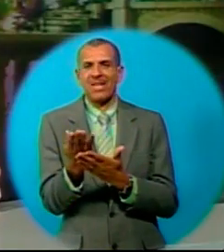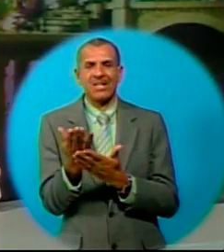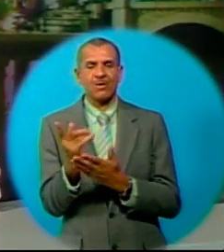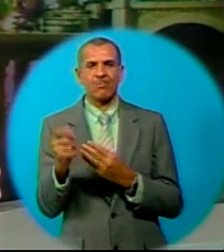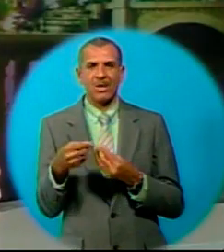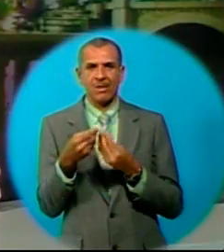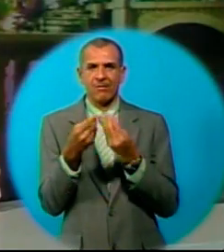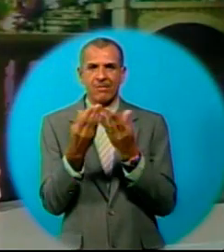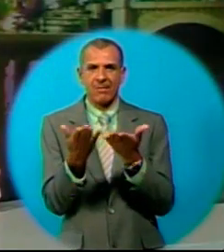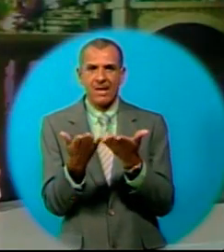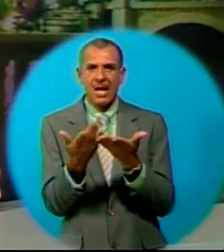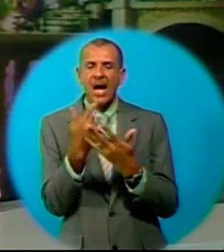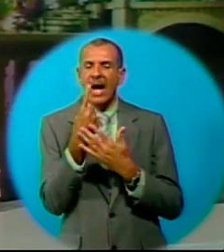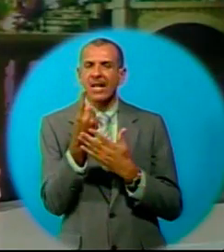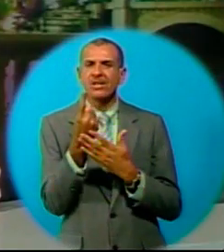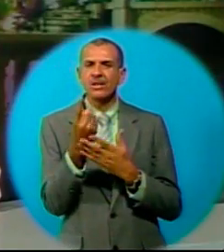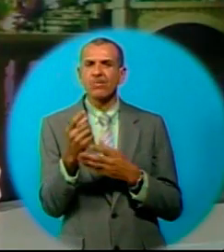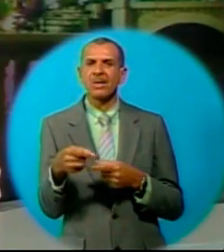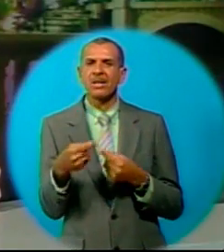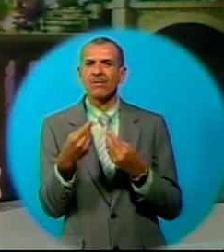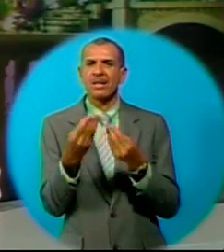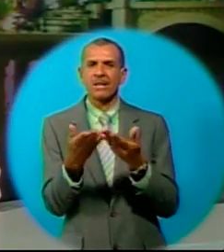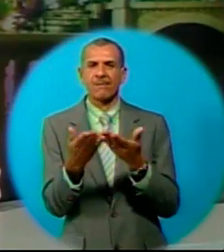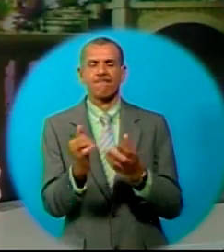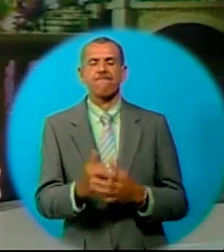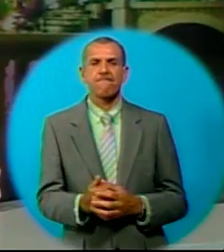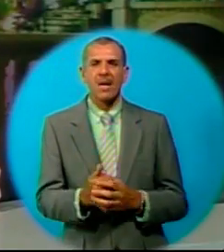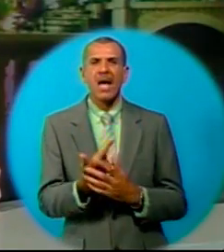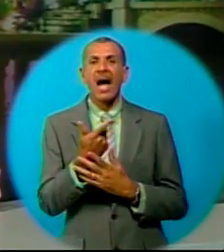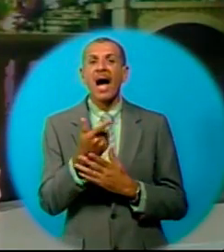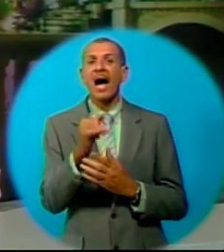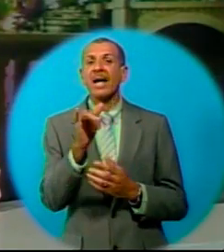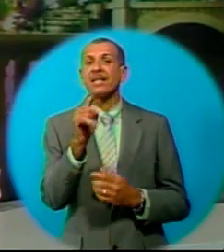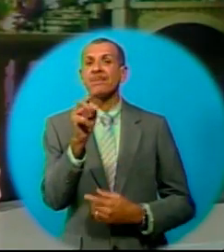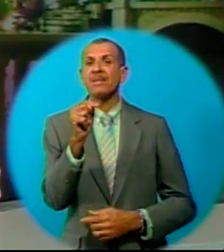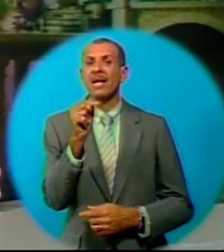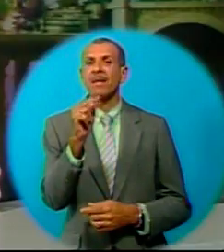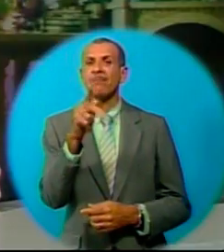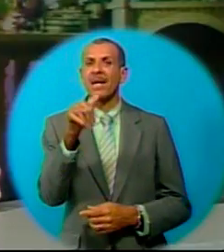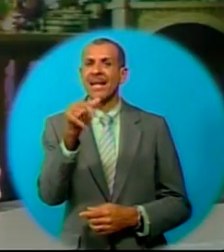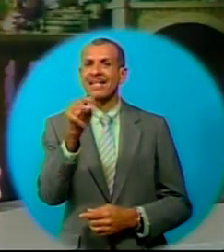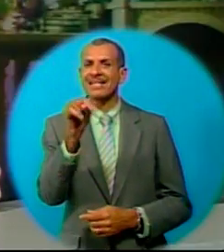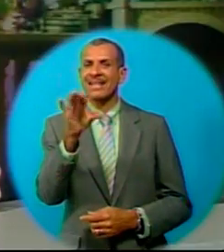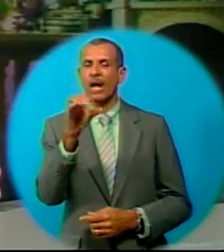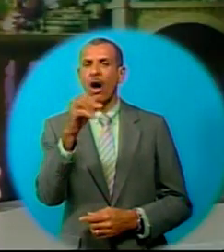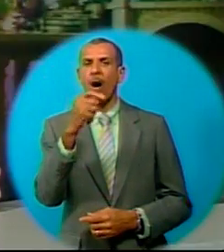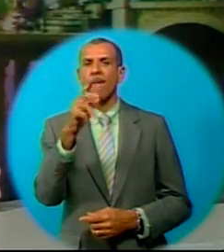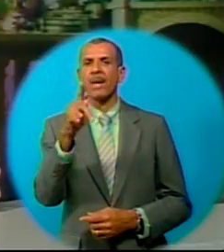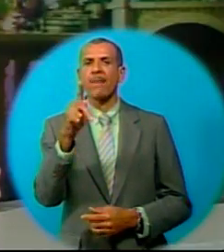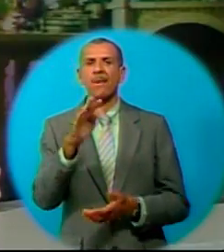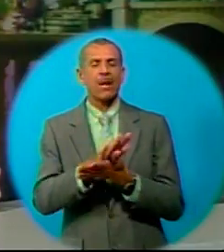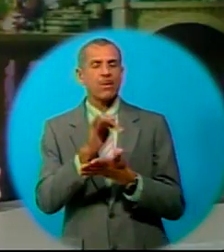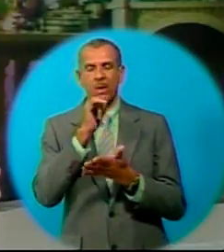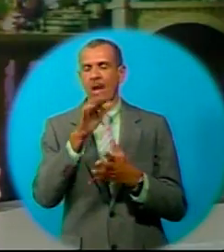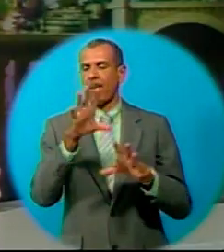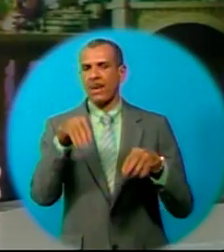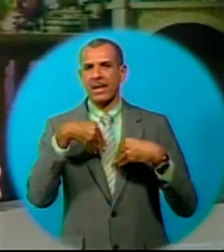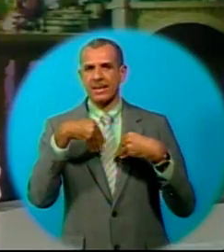should also accompany the packages. Please note that items in plastic or paper bags will not be accepted.